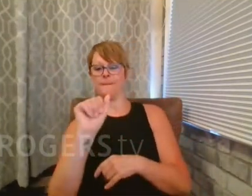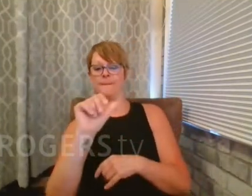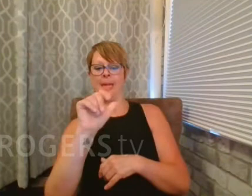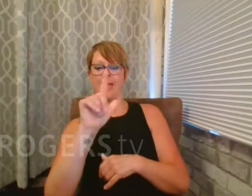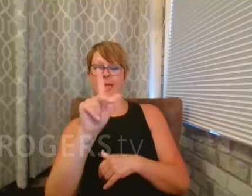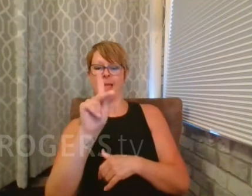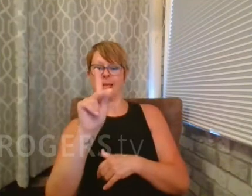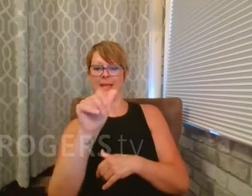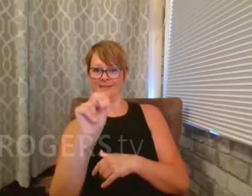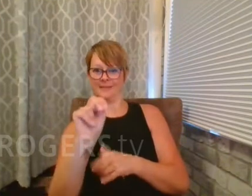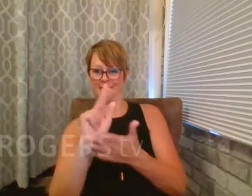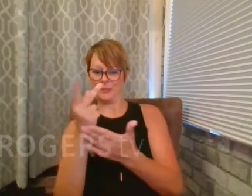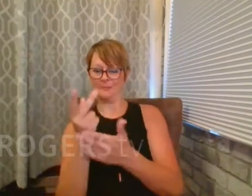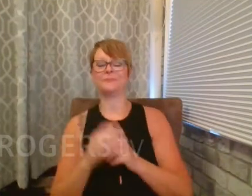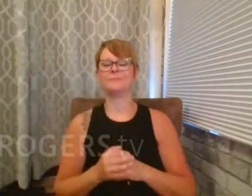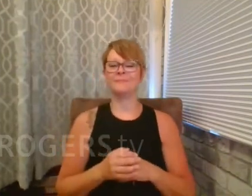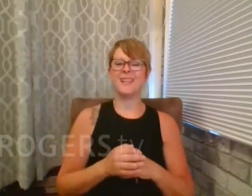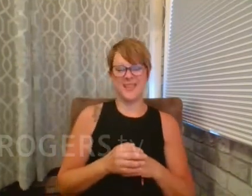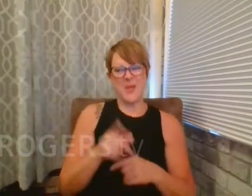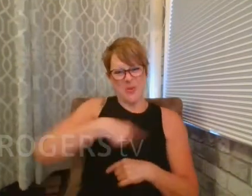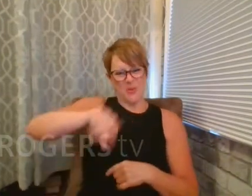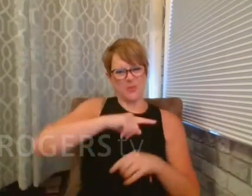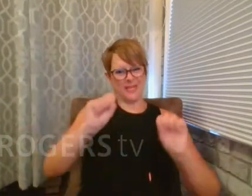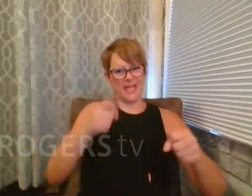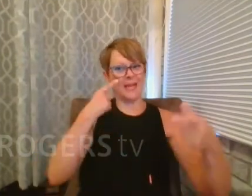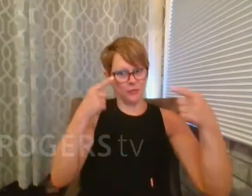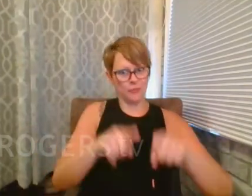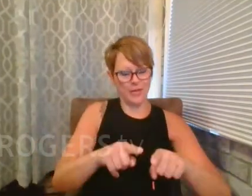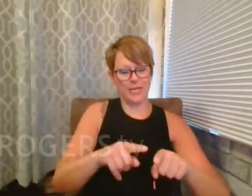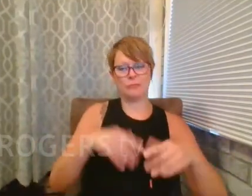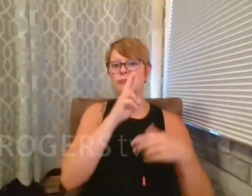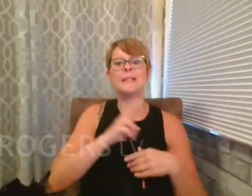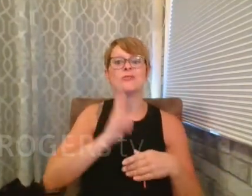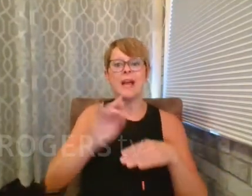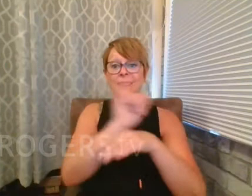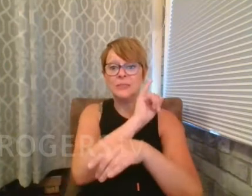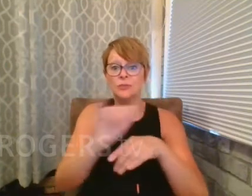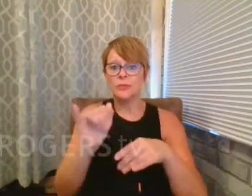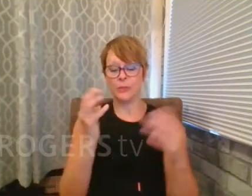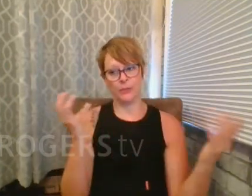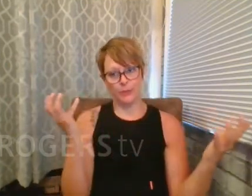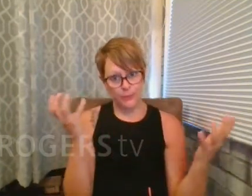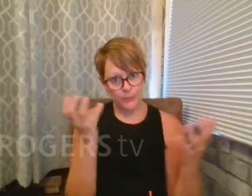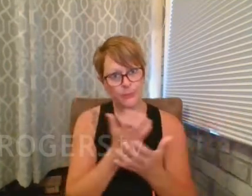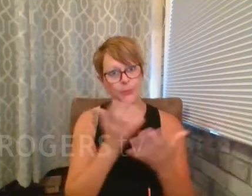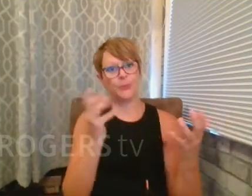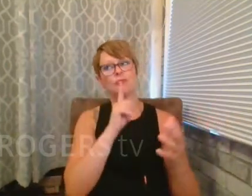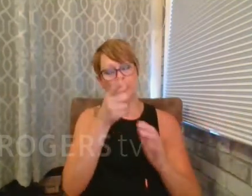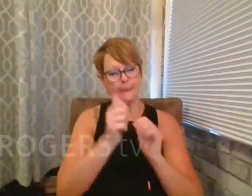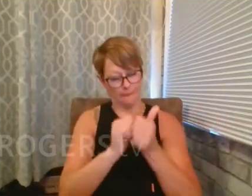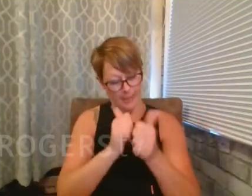we can all agree that the restaurant, the food industry is like extremely competitive, be